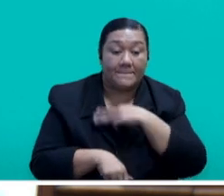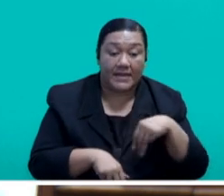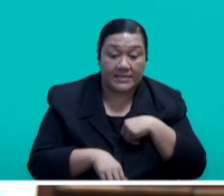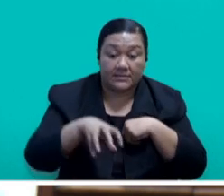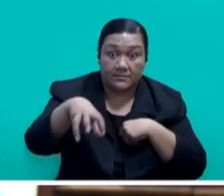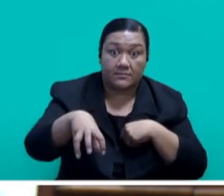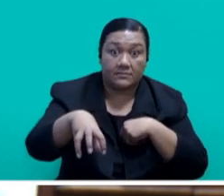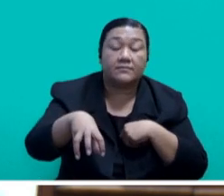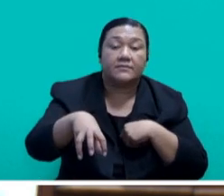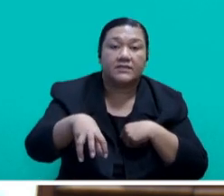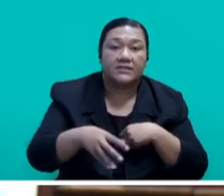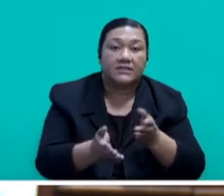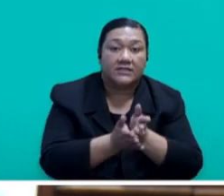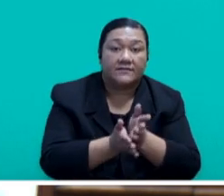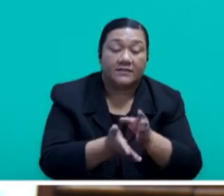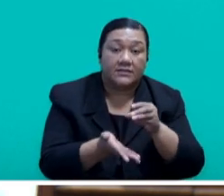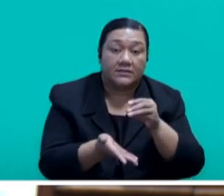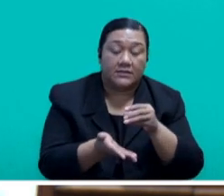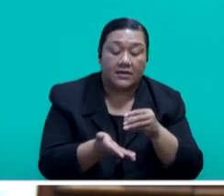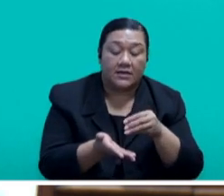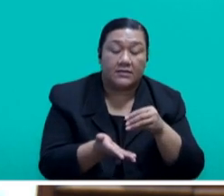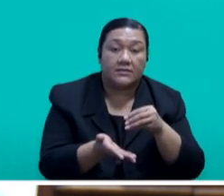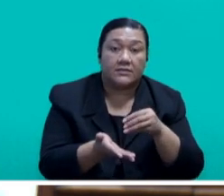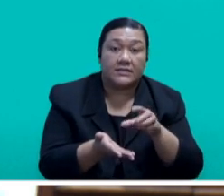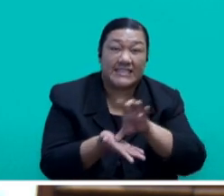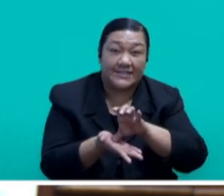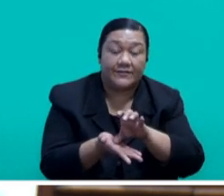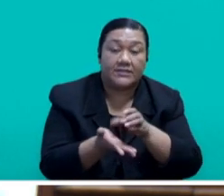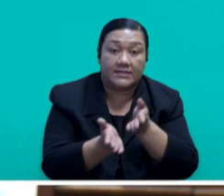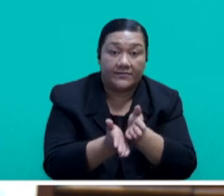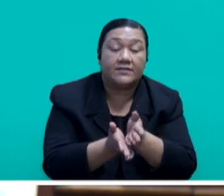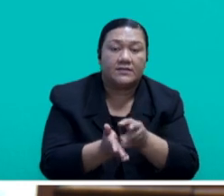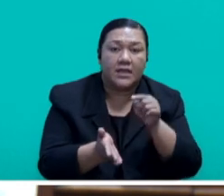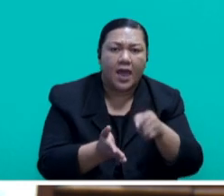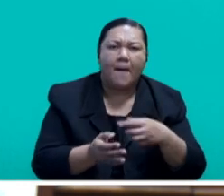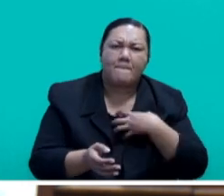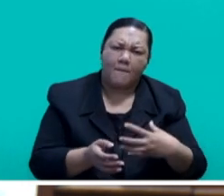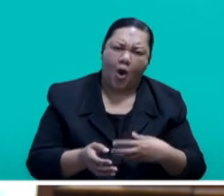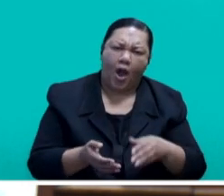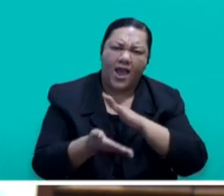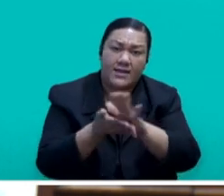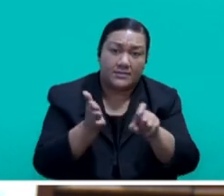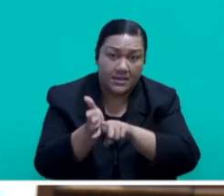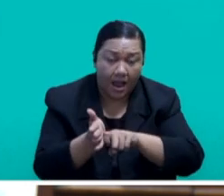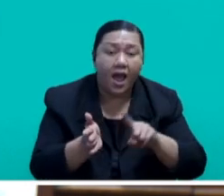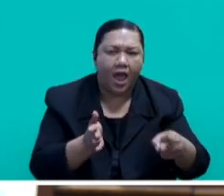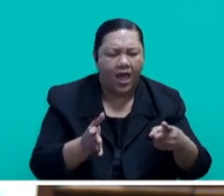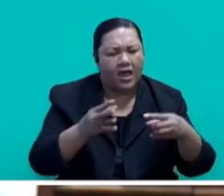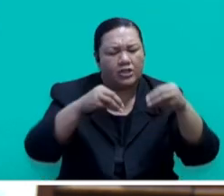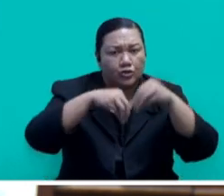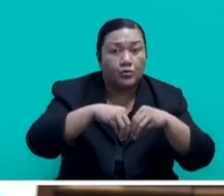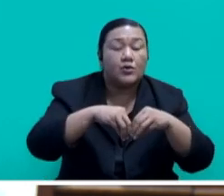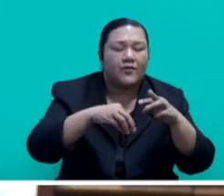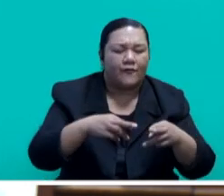the Civil Service. Within the Civil Service, there will be more human resource and institutional capacity building to